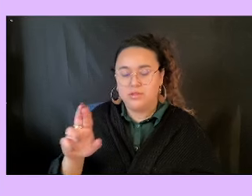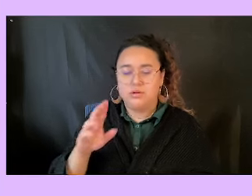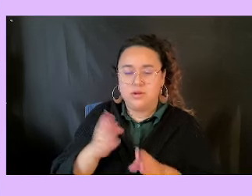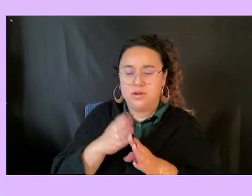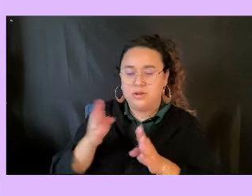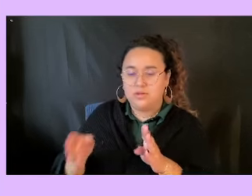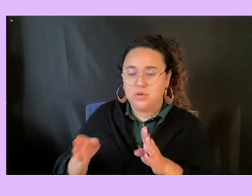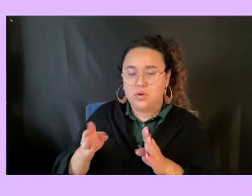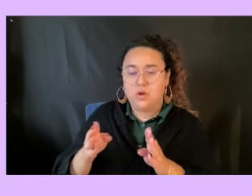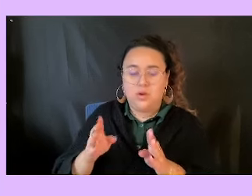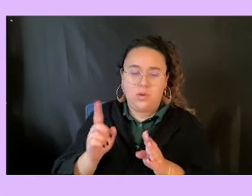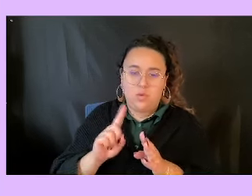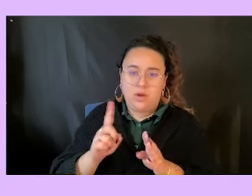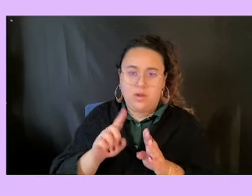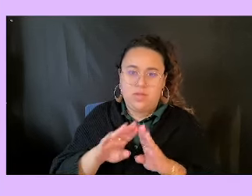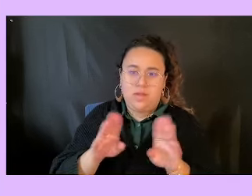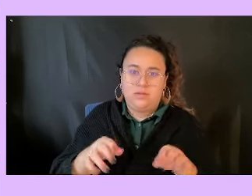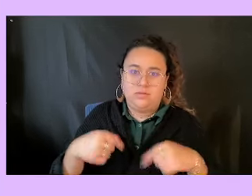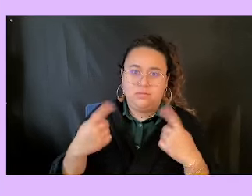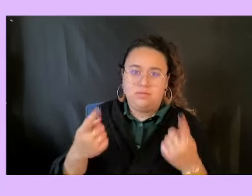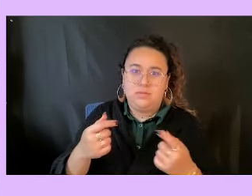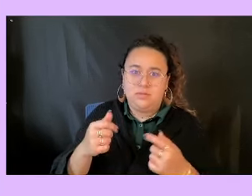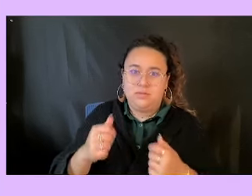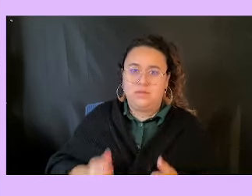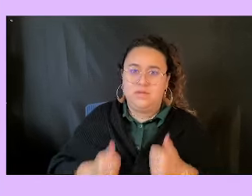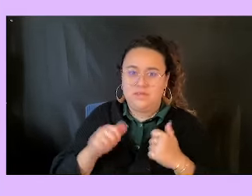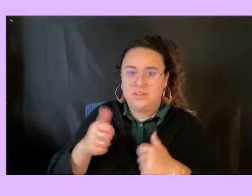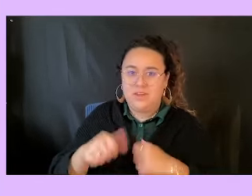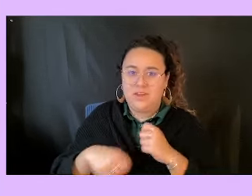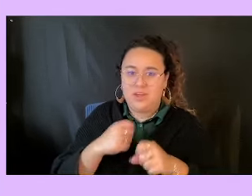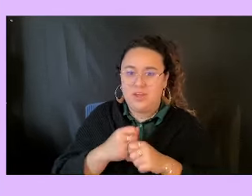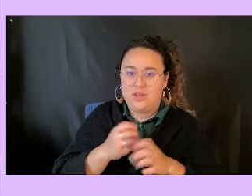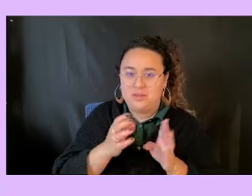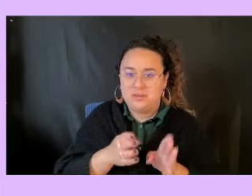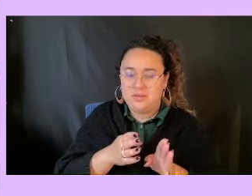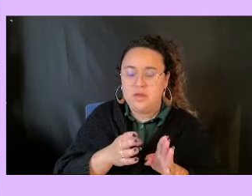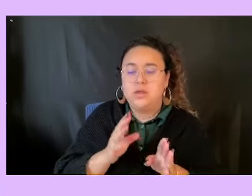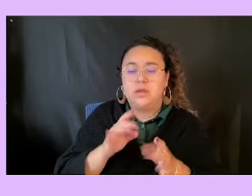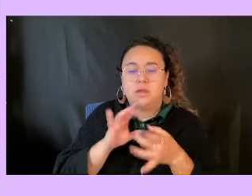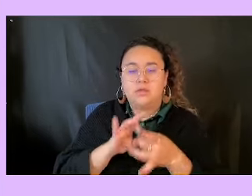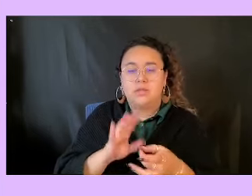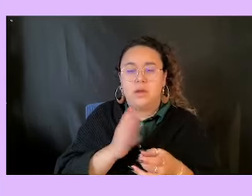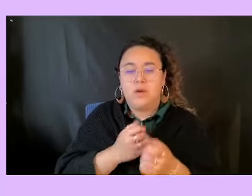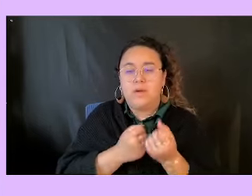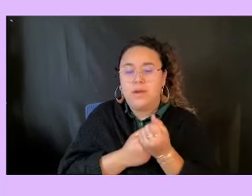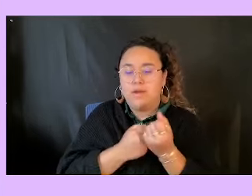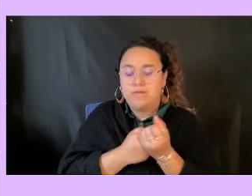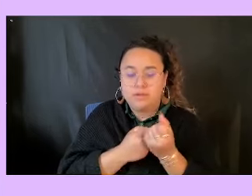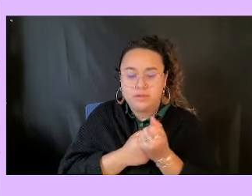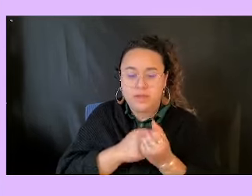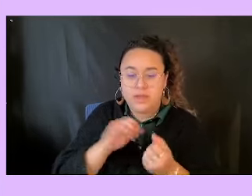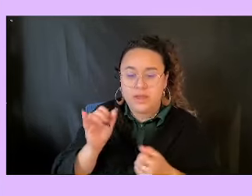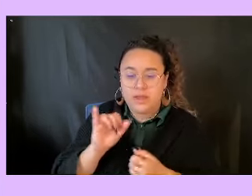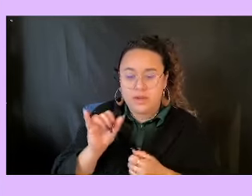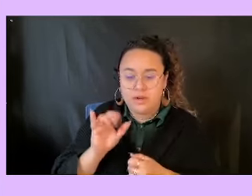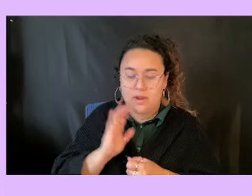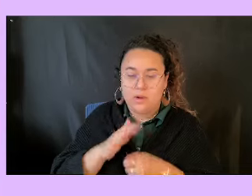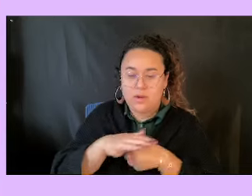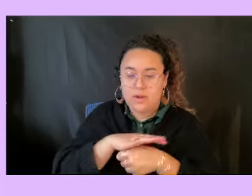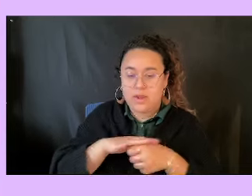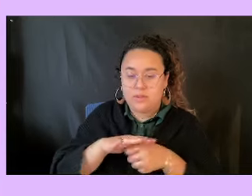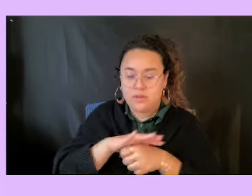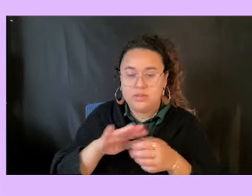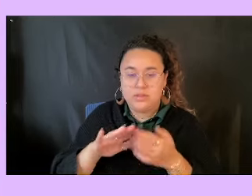a decade. And it's about our advocacy and I would say neighborhood